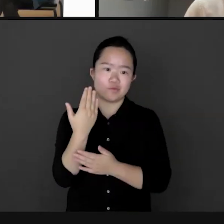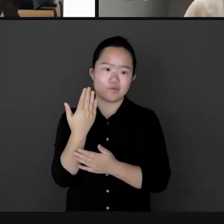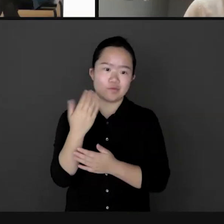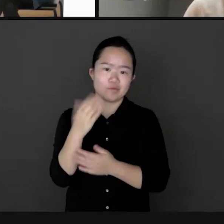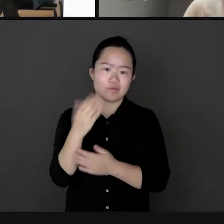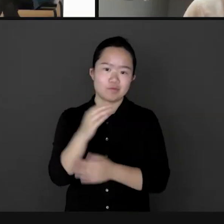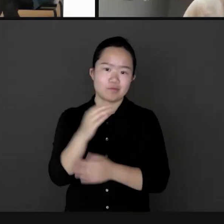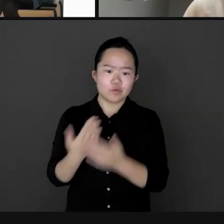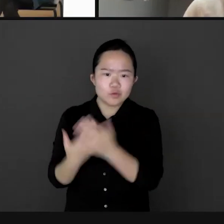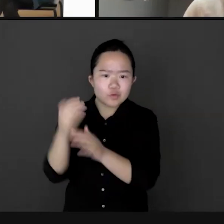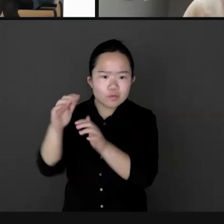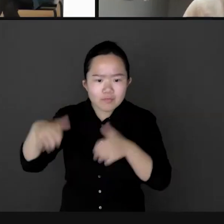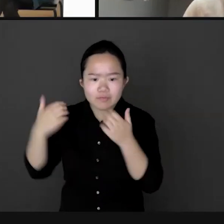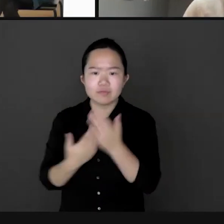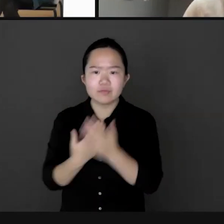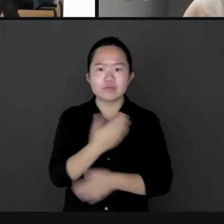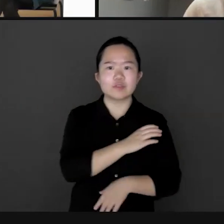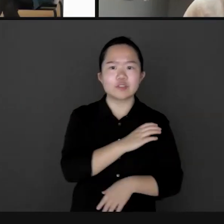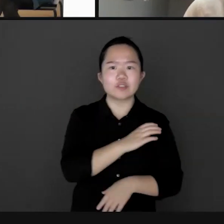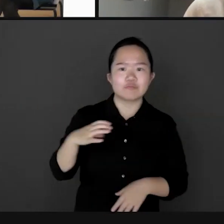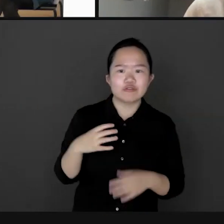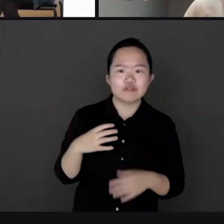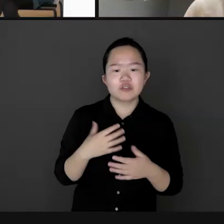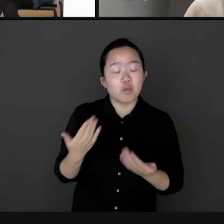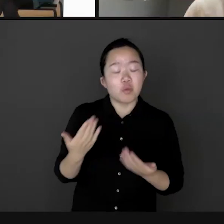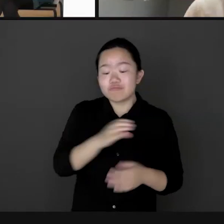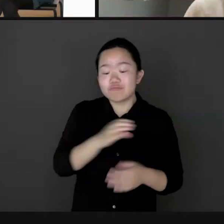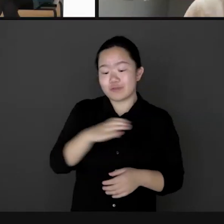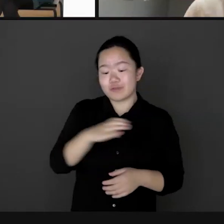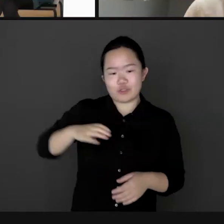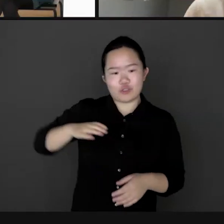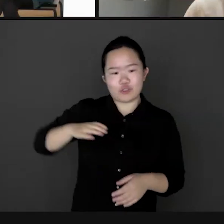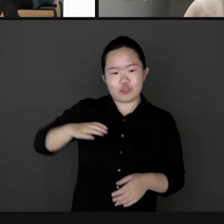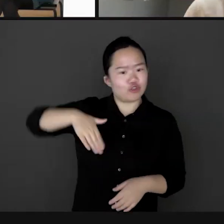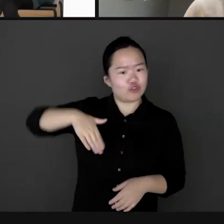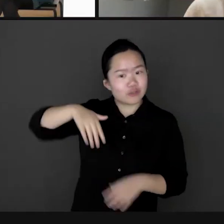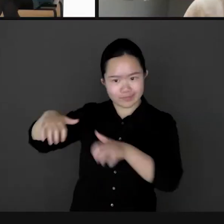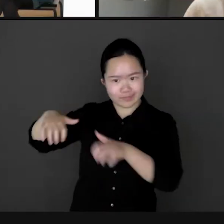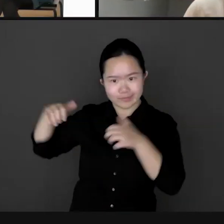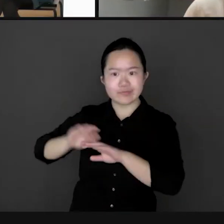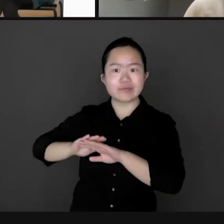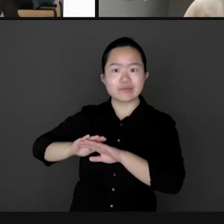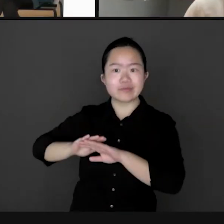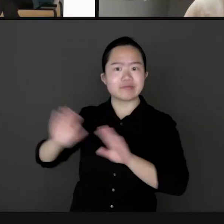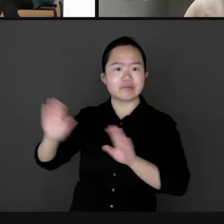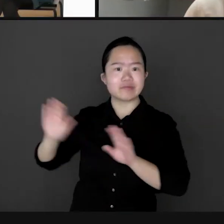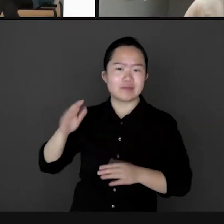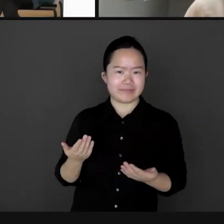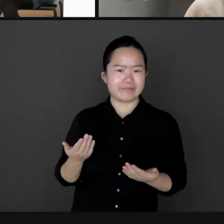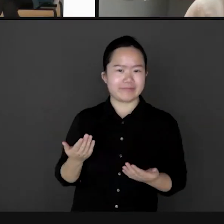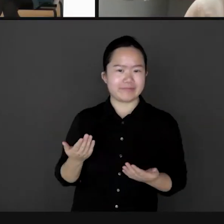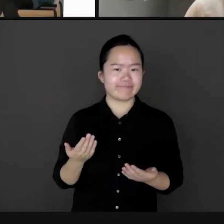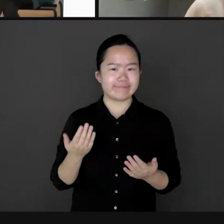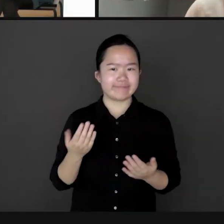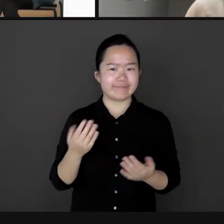commissioner for equality, a standalone one commissioner working on this topic, and that's not the case now. And so that's something that was